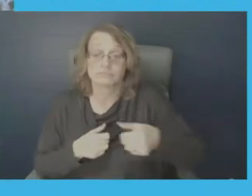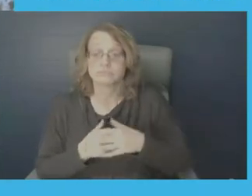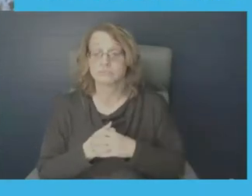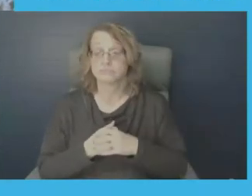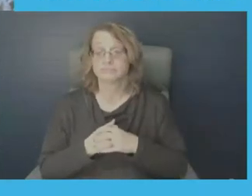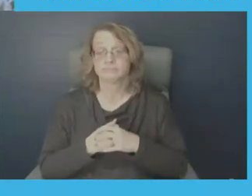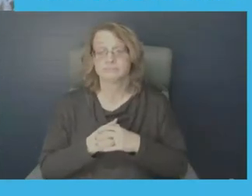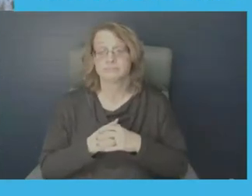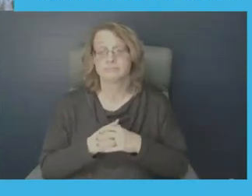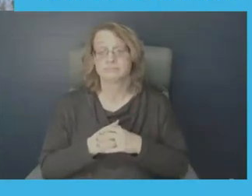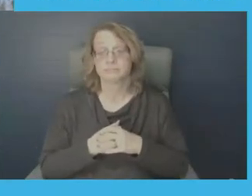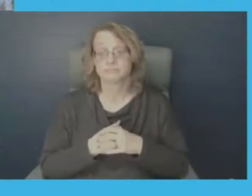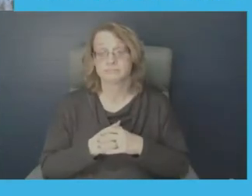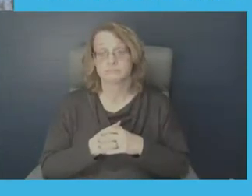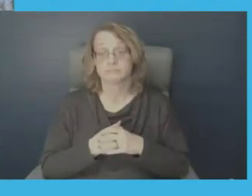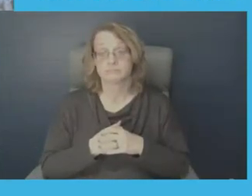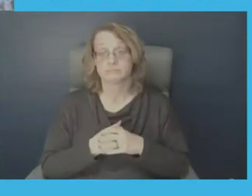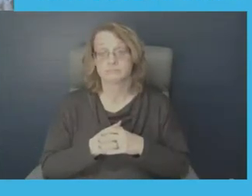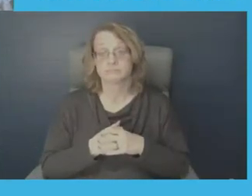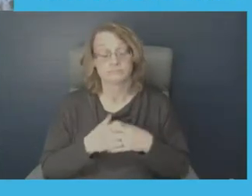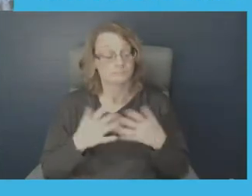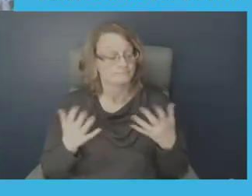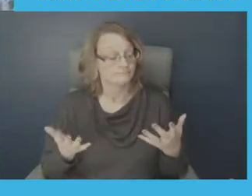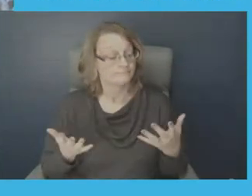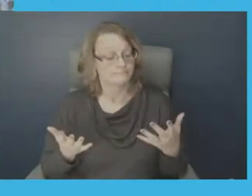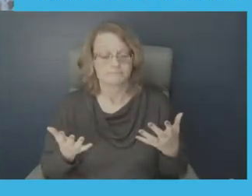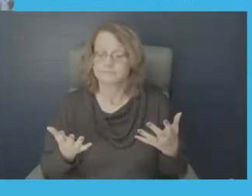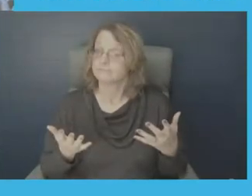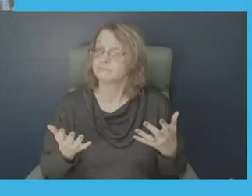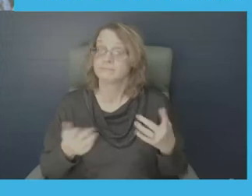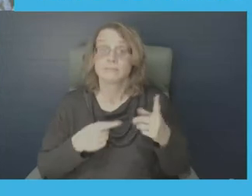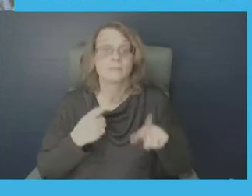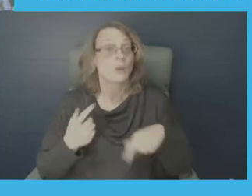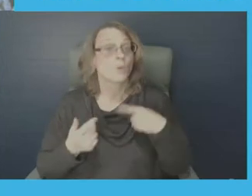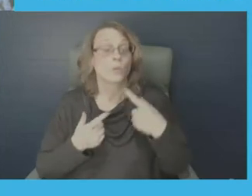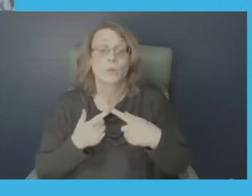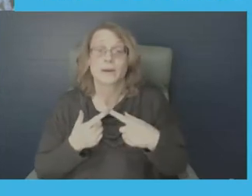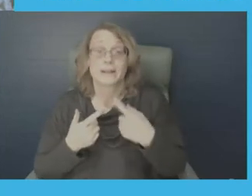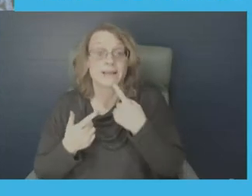than $35 of out-of-pocket costs. Listen,